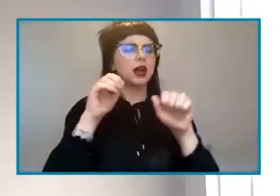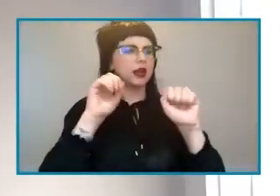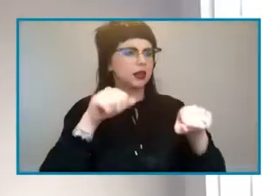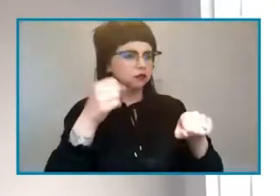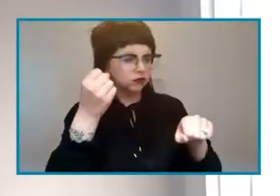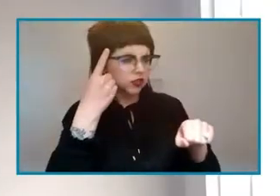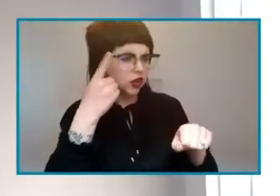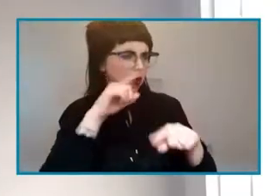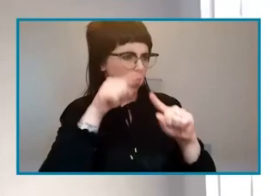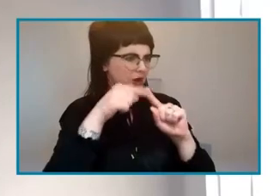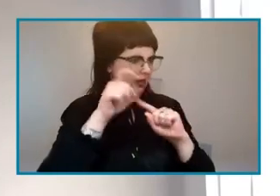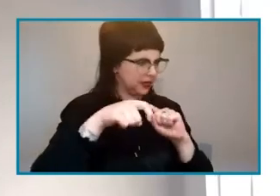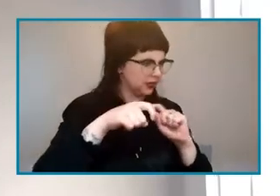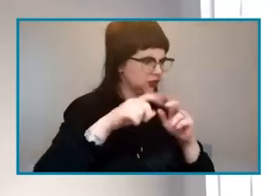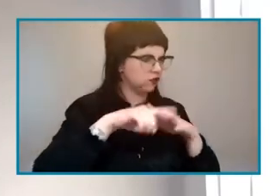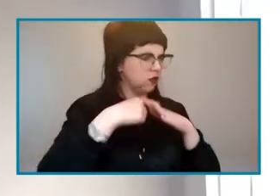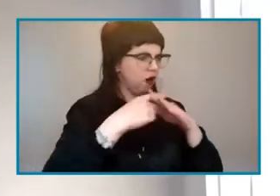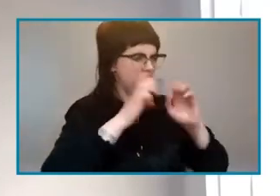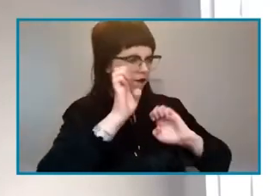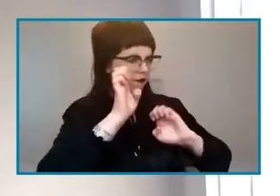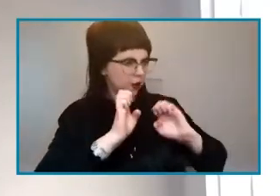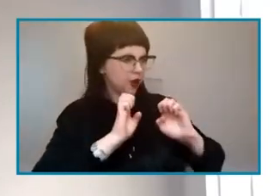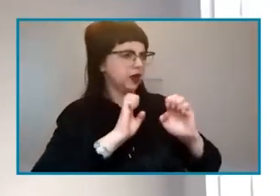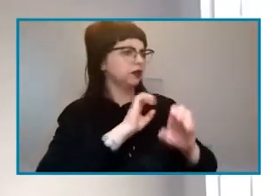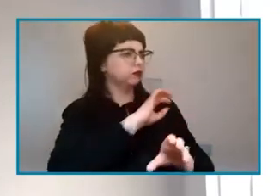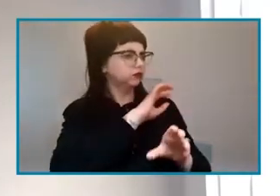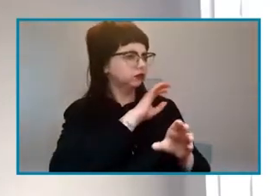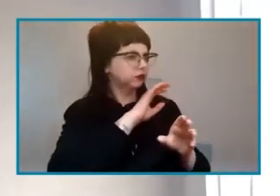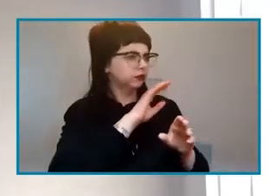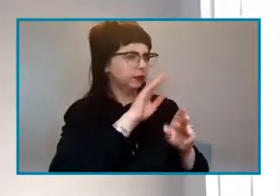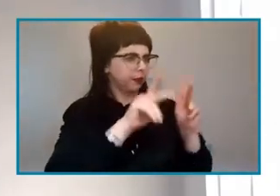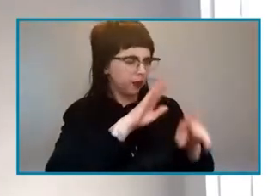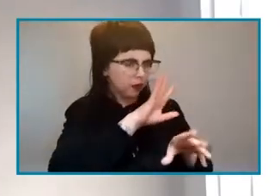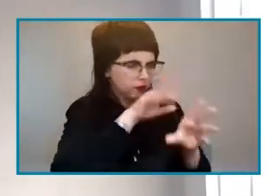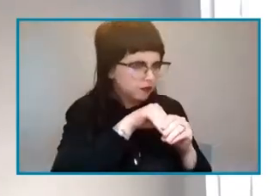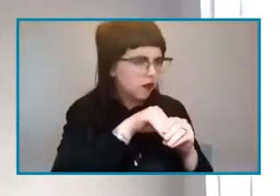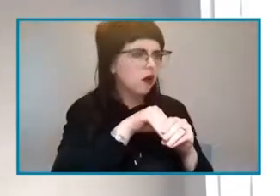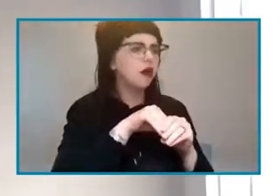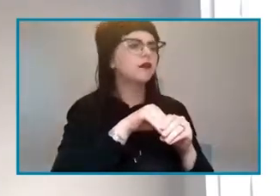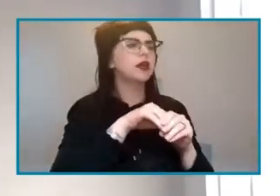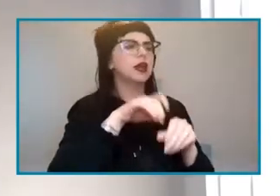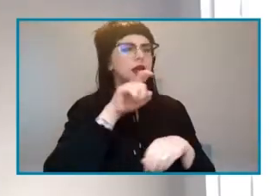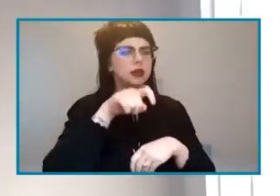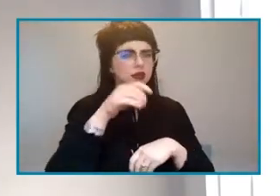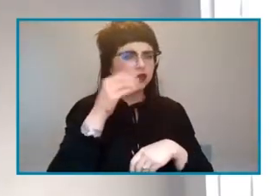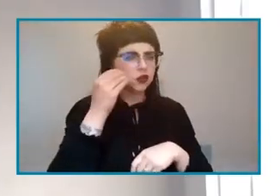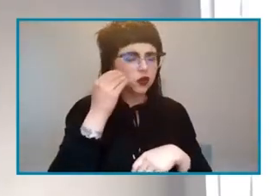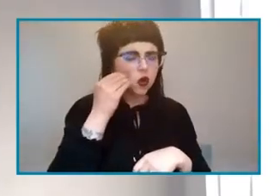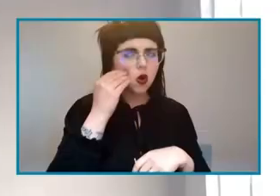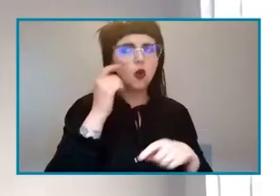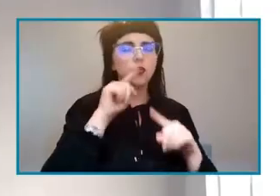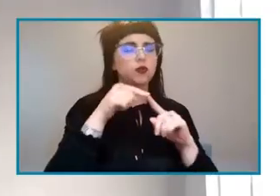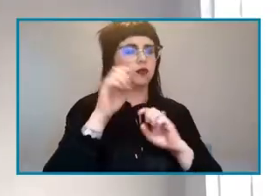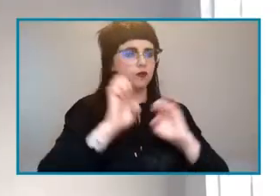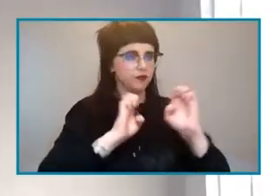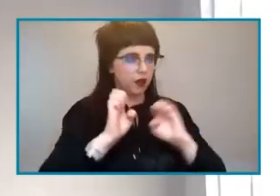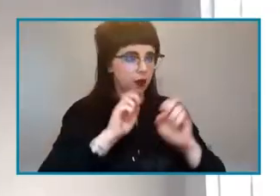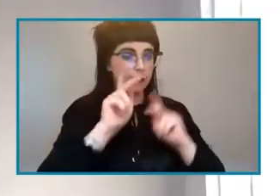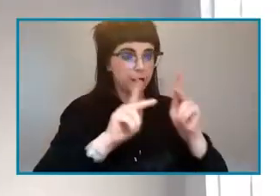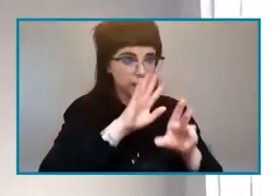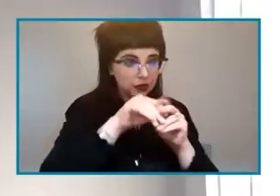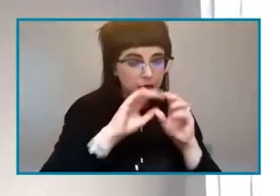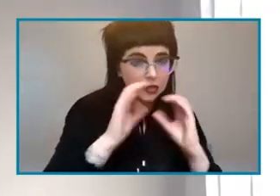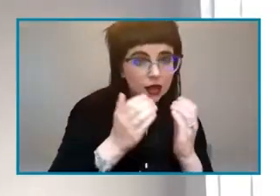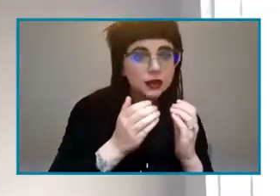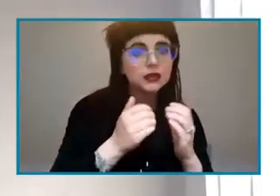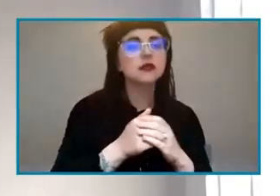how to evaluate them after they take a class. We have some workshops coming up, so I'll be able to implement that